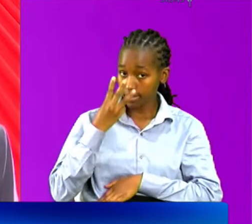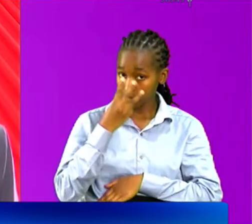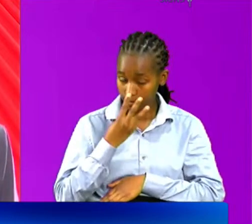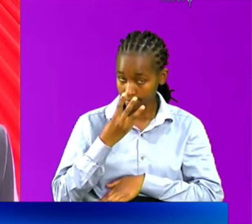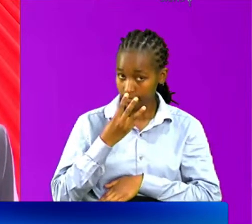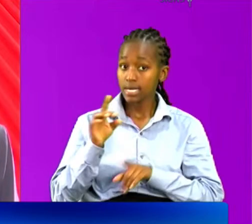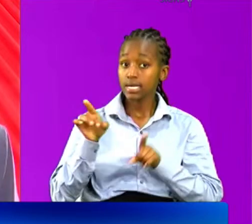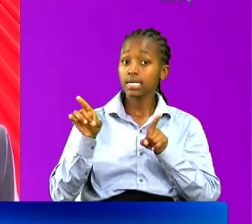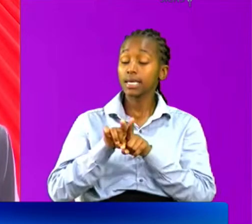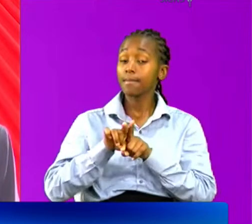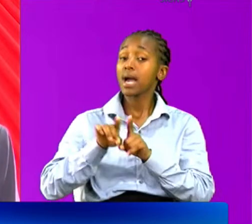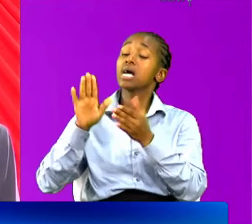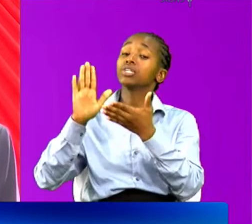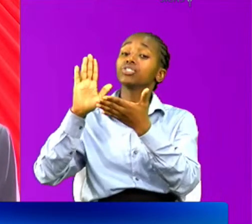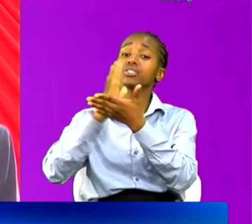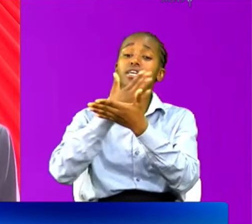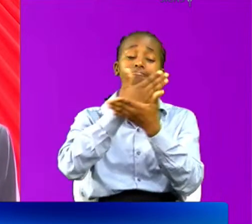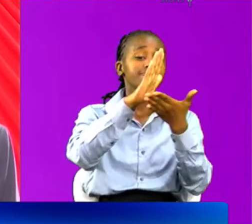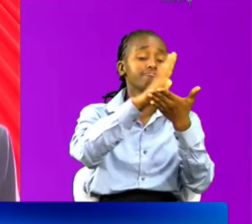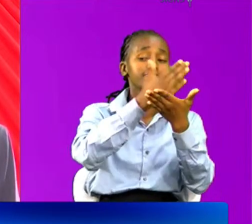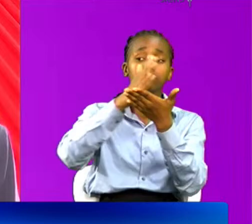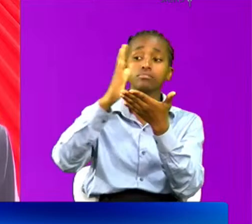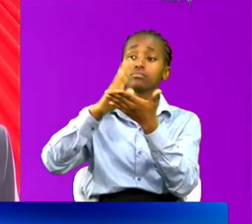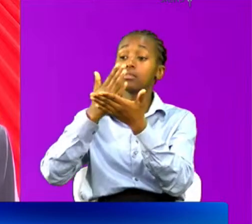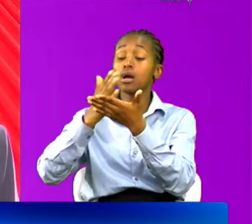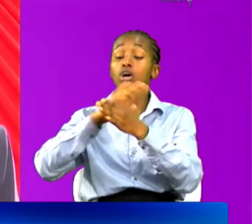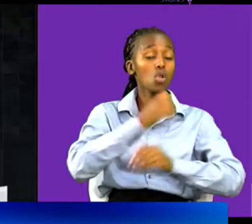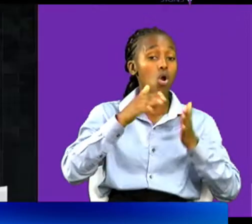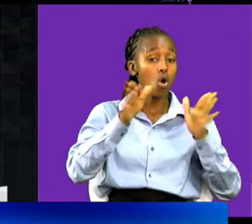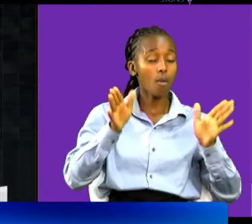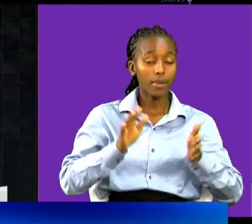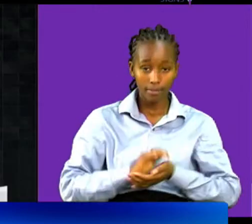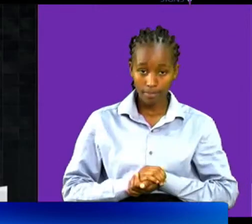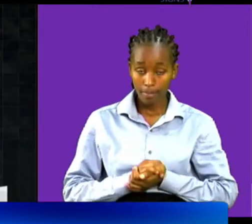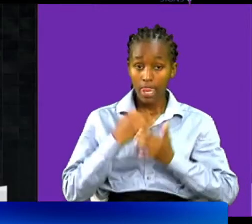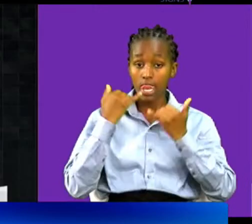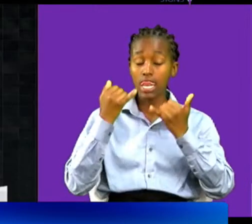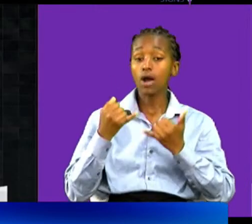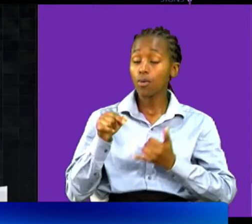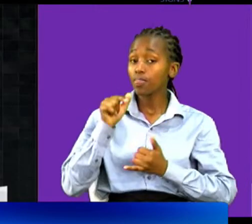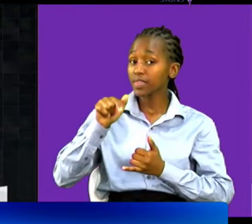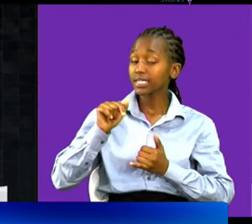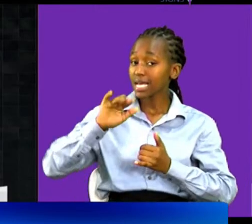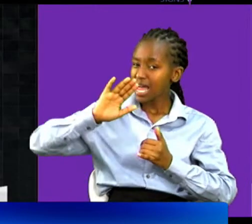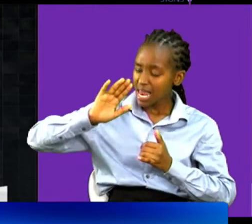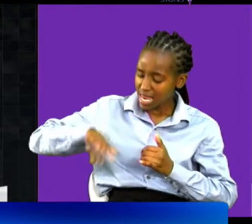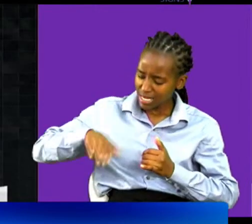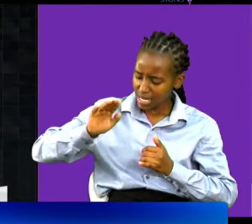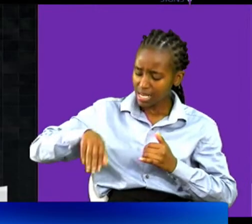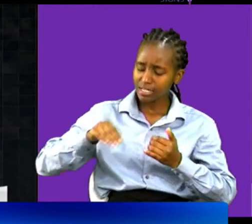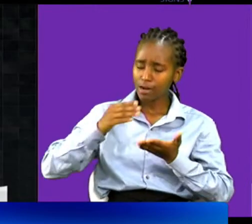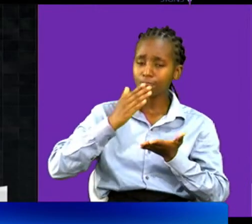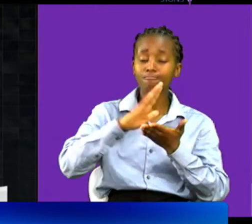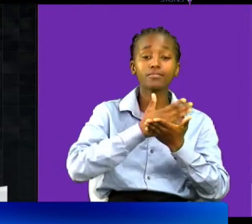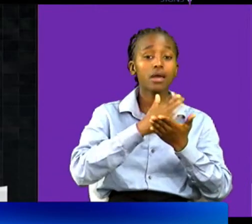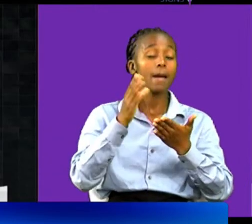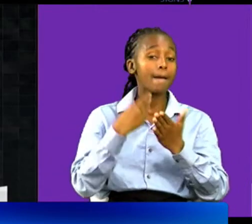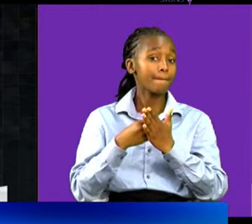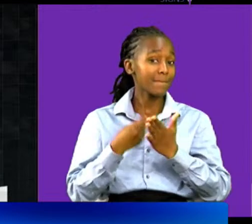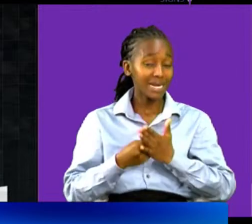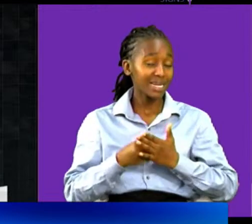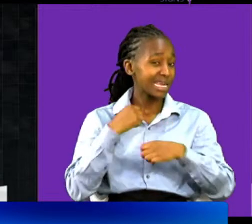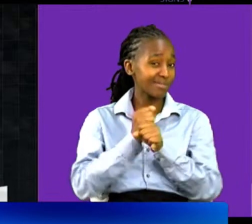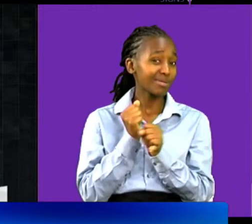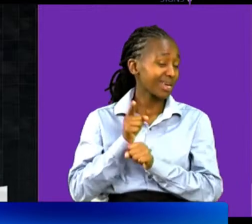this money to all the schools, and I'm sure that the money has put them in a difficult position, forcing them to